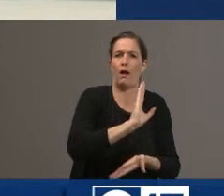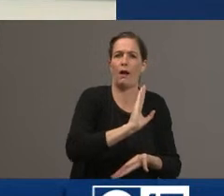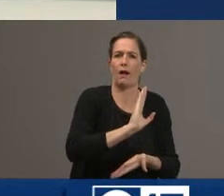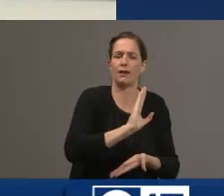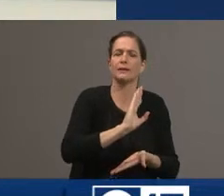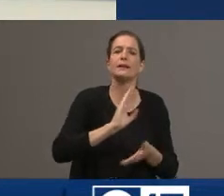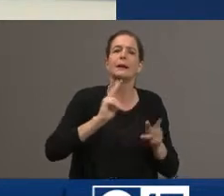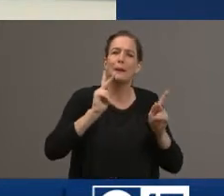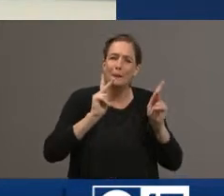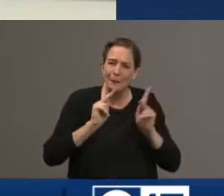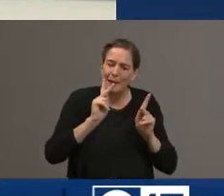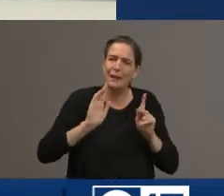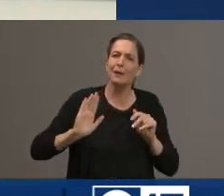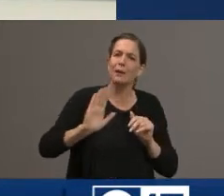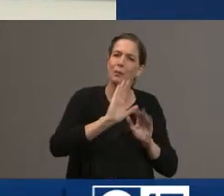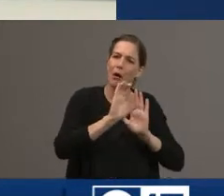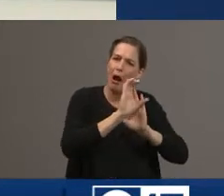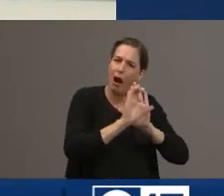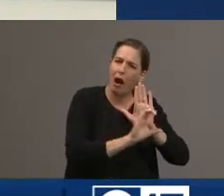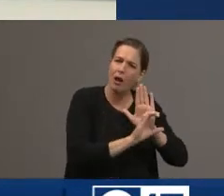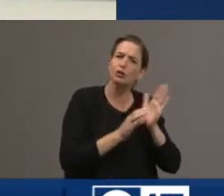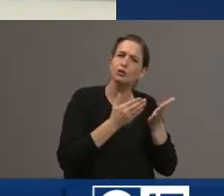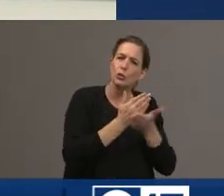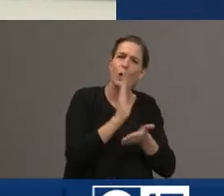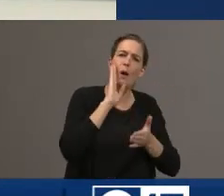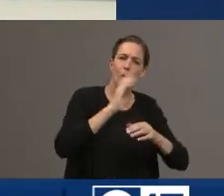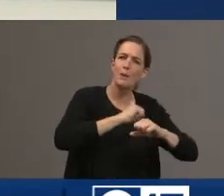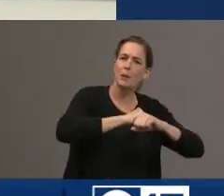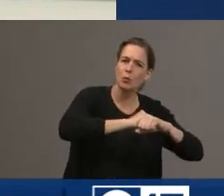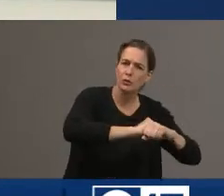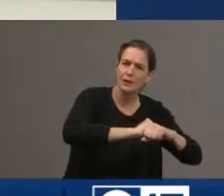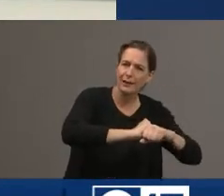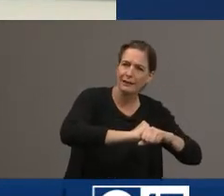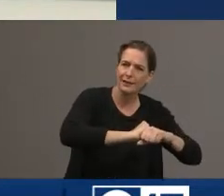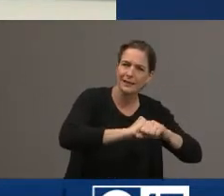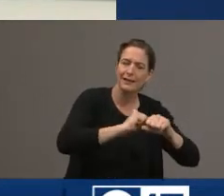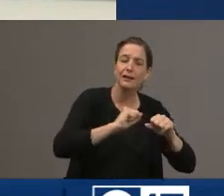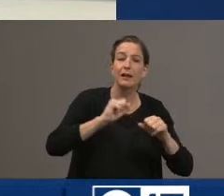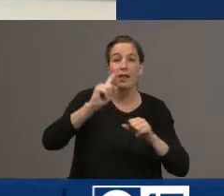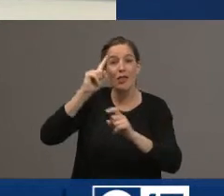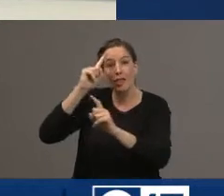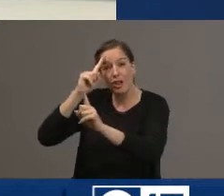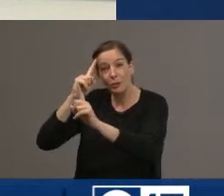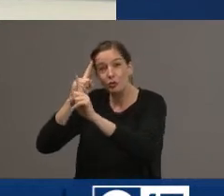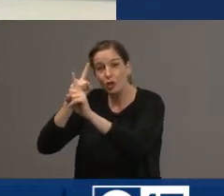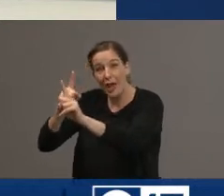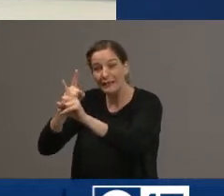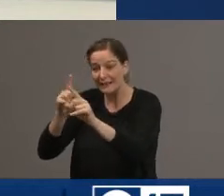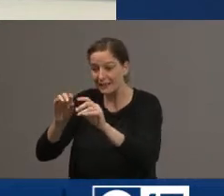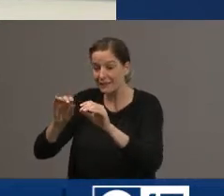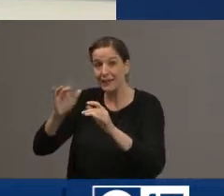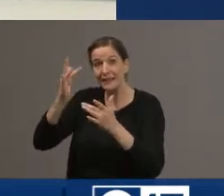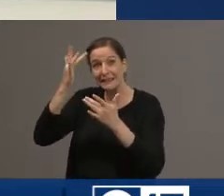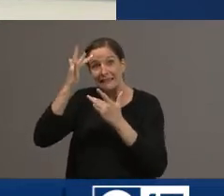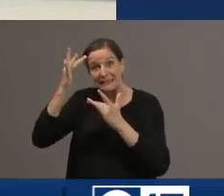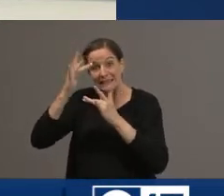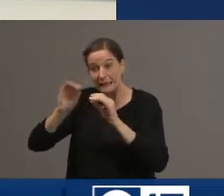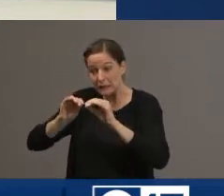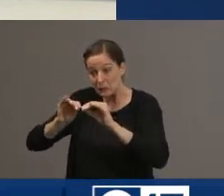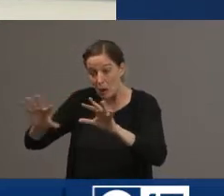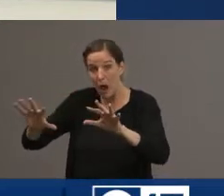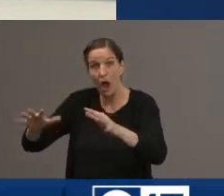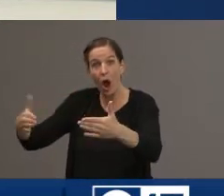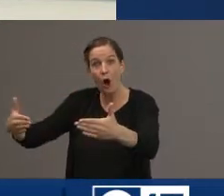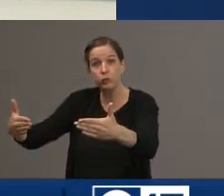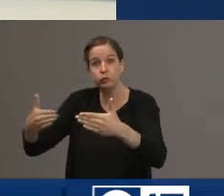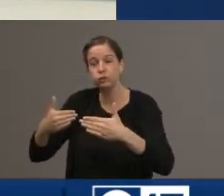be protected. The objective here is that we slow the spread of this disease. Get your facts straight on the